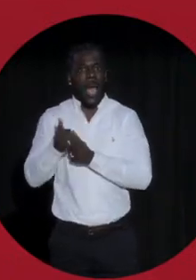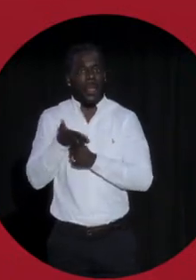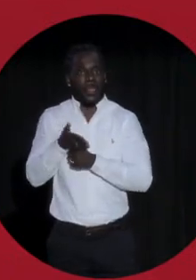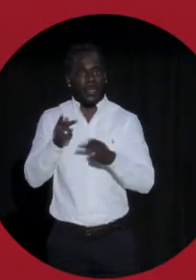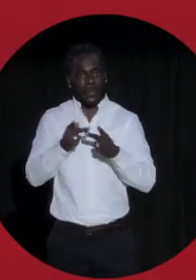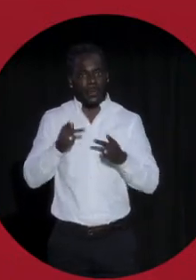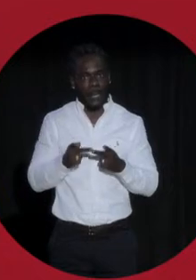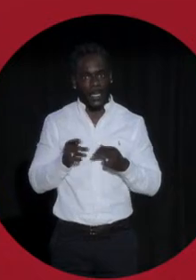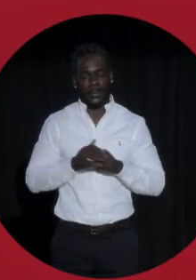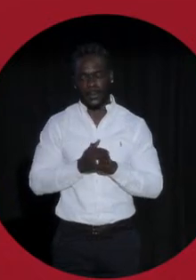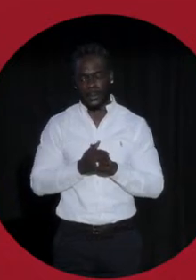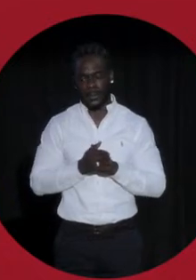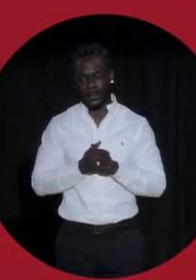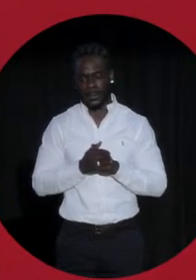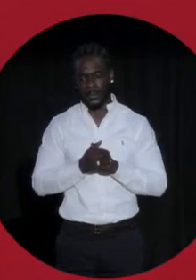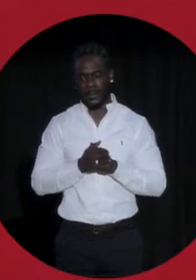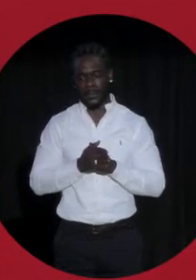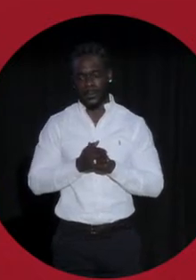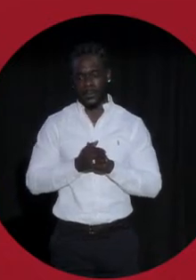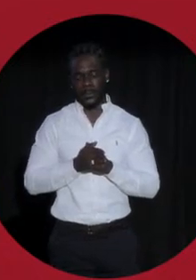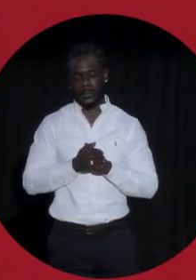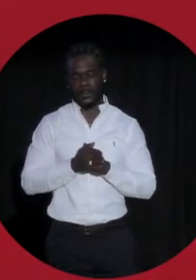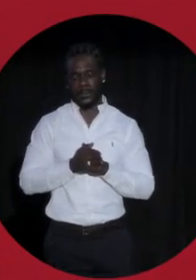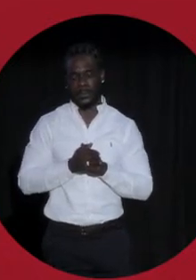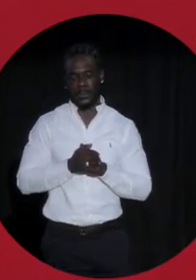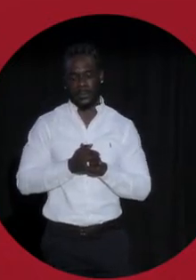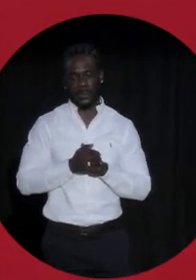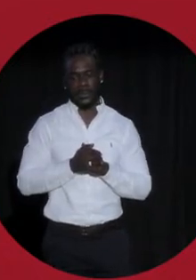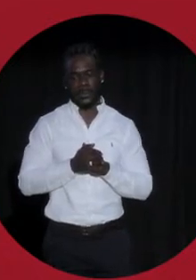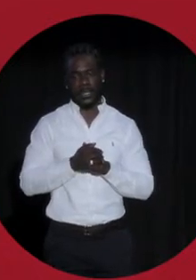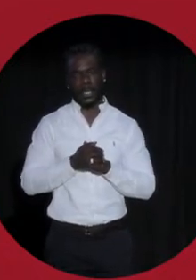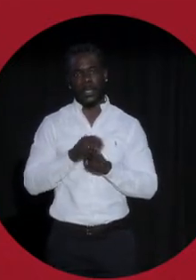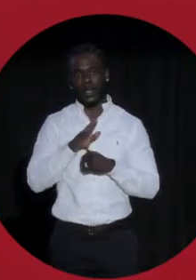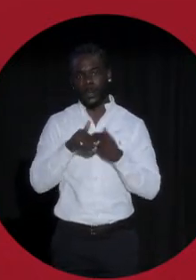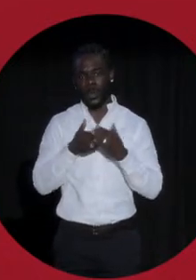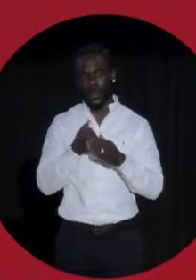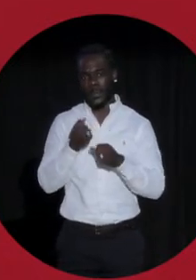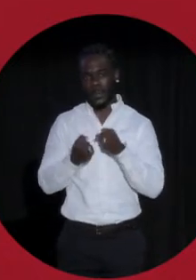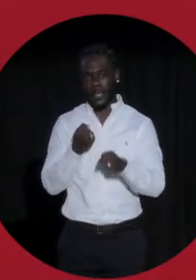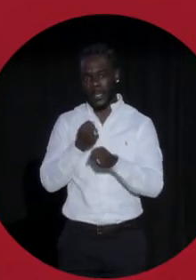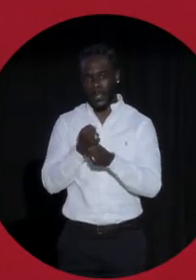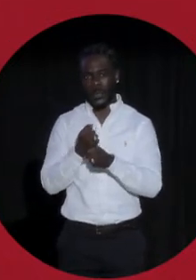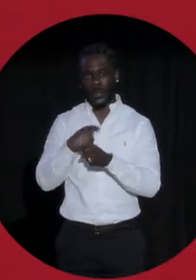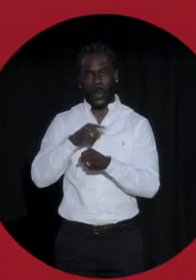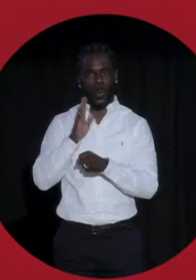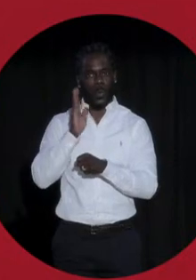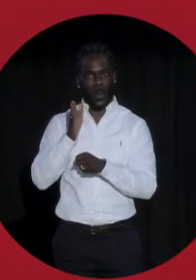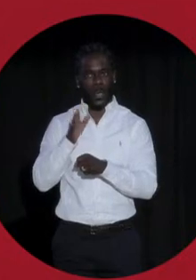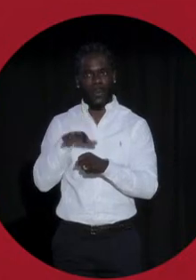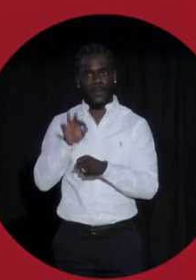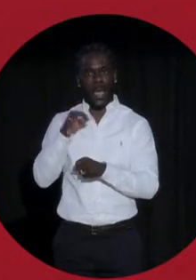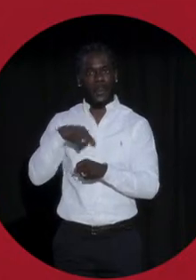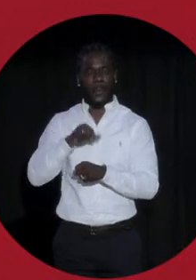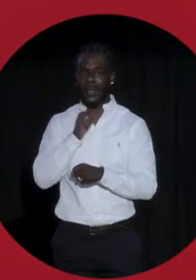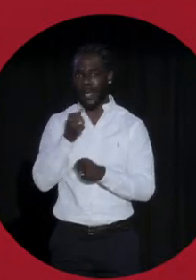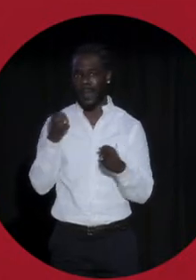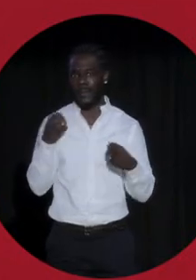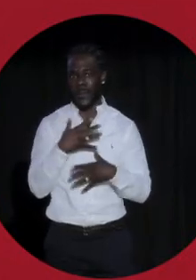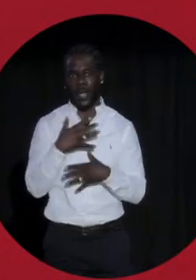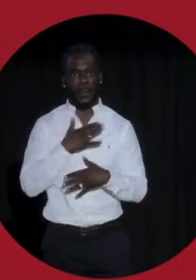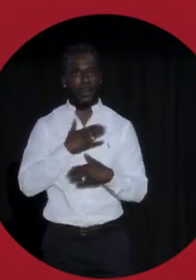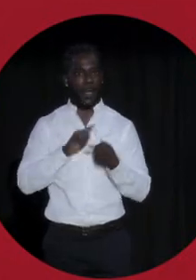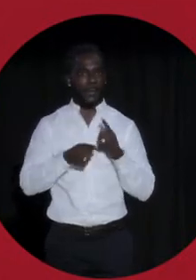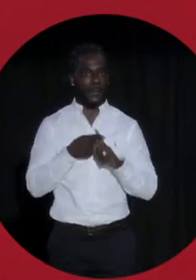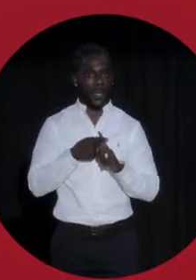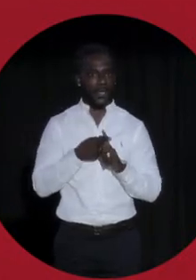looms but the horror of the shade, and yet the menace of the years shall find and shall find me unafraid. My friends,